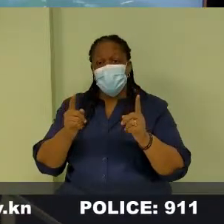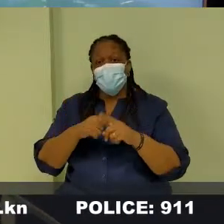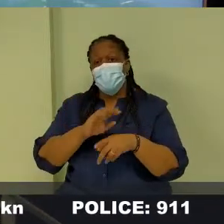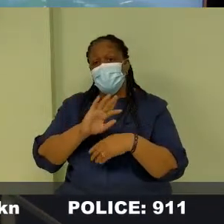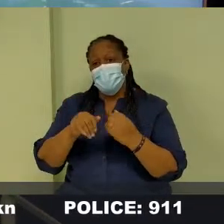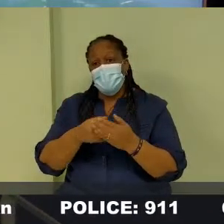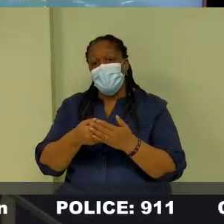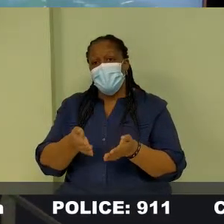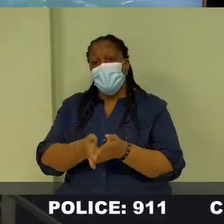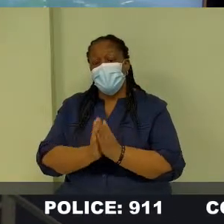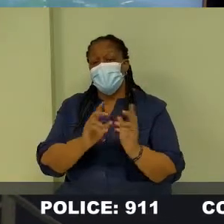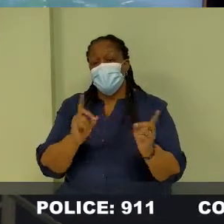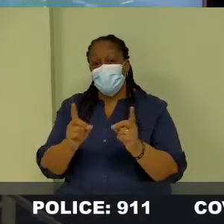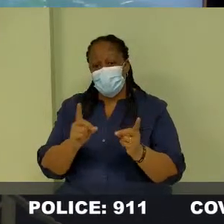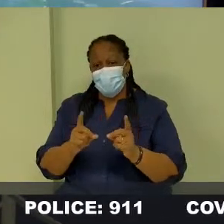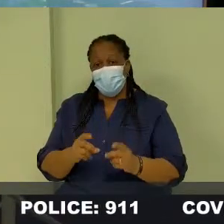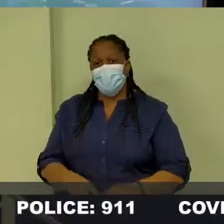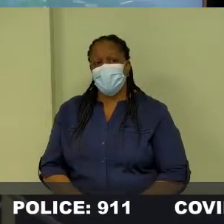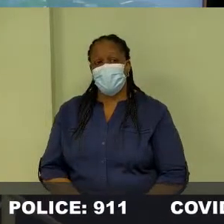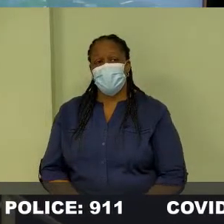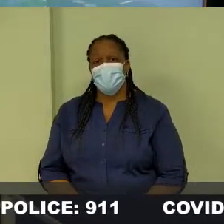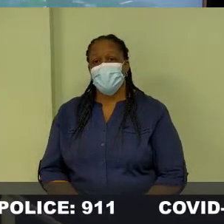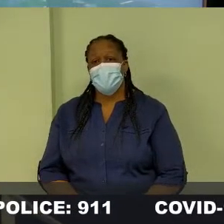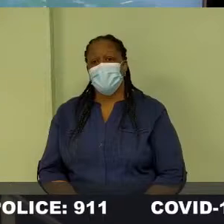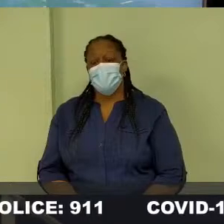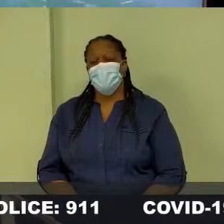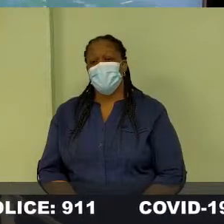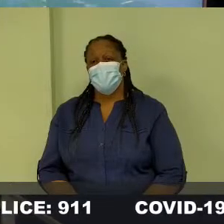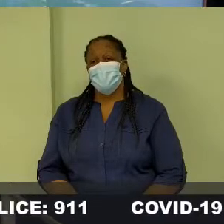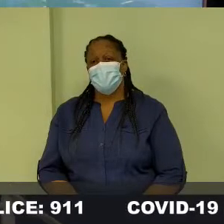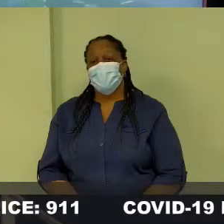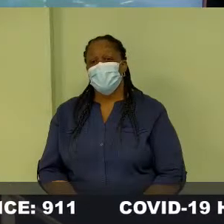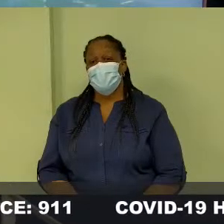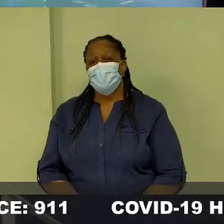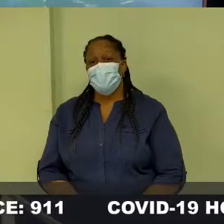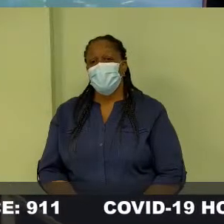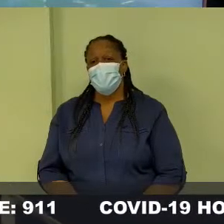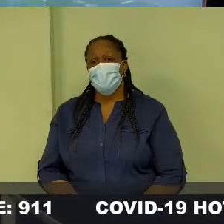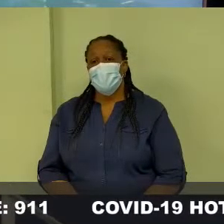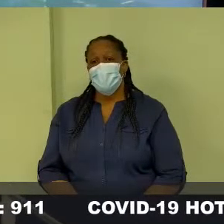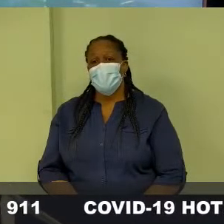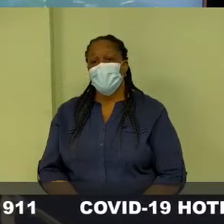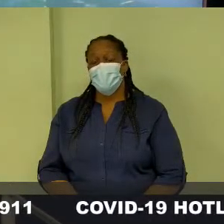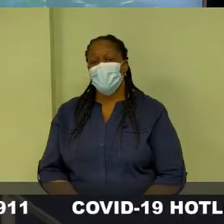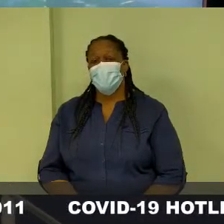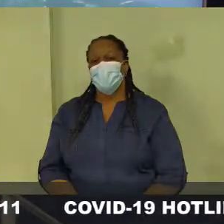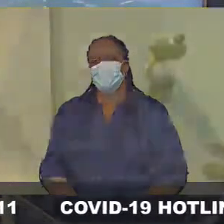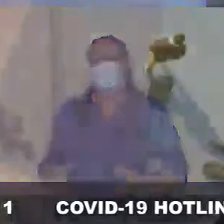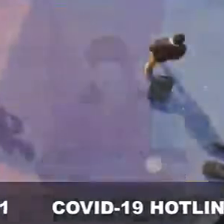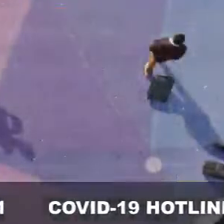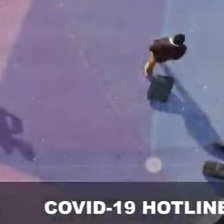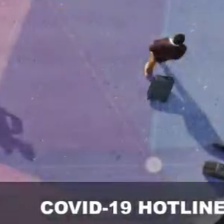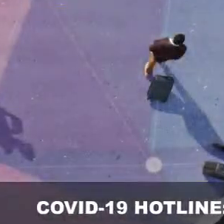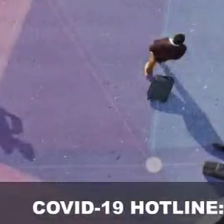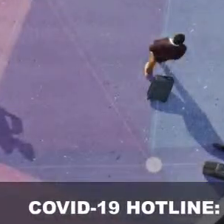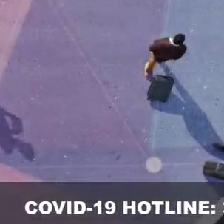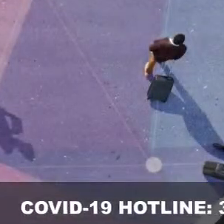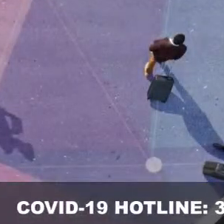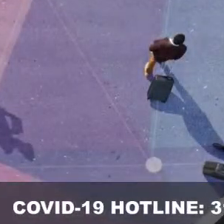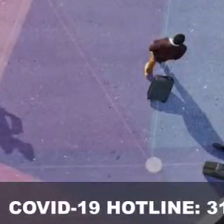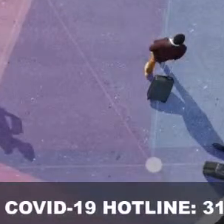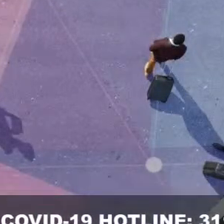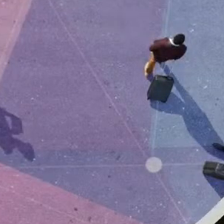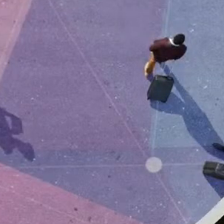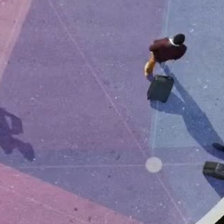recommended. Today, I just want to be brief and highlight just a few things. I want to speak to the